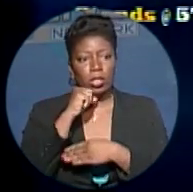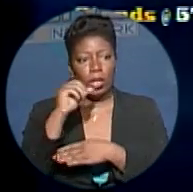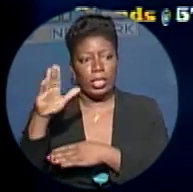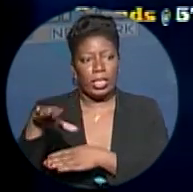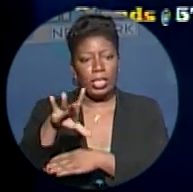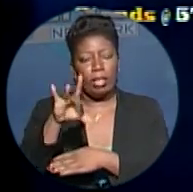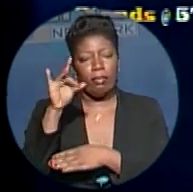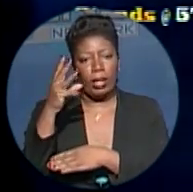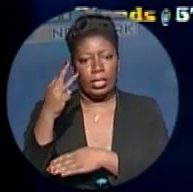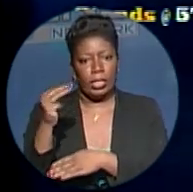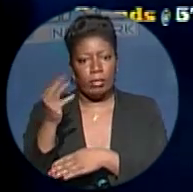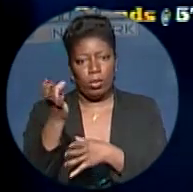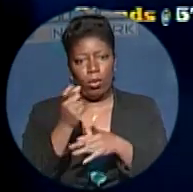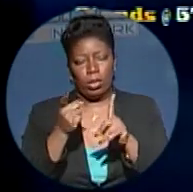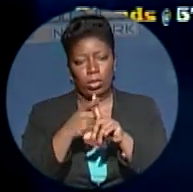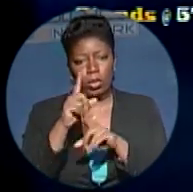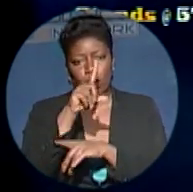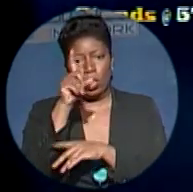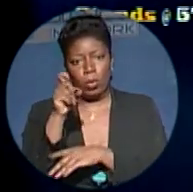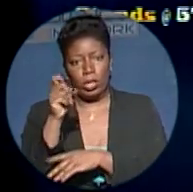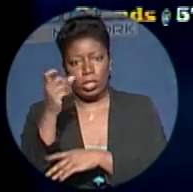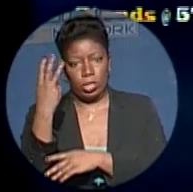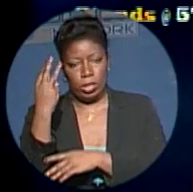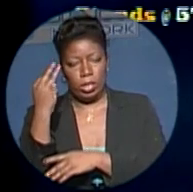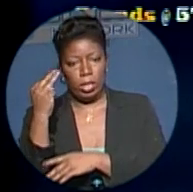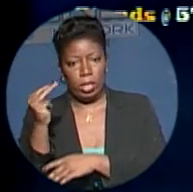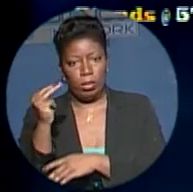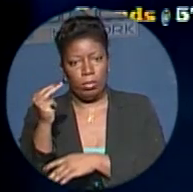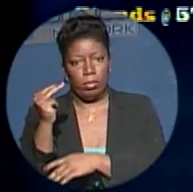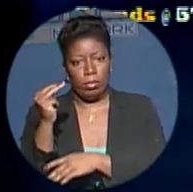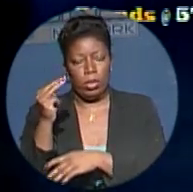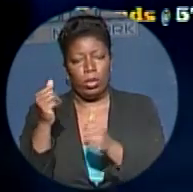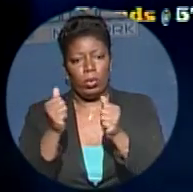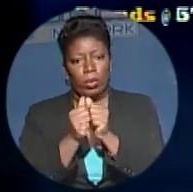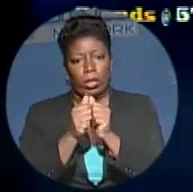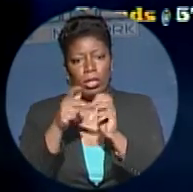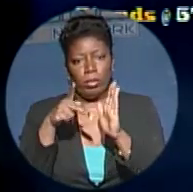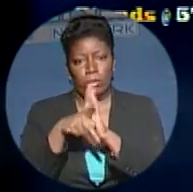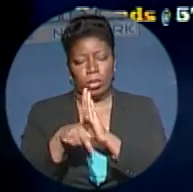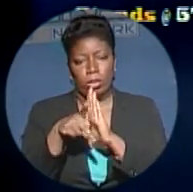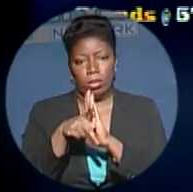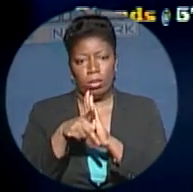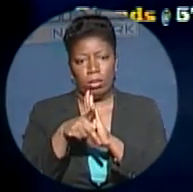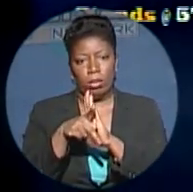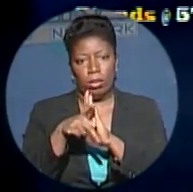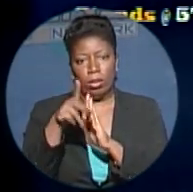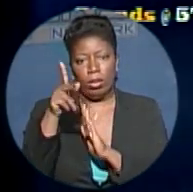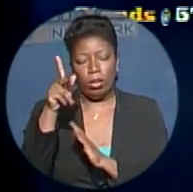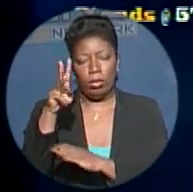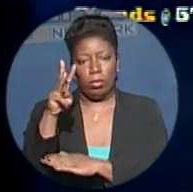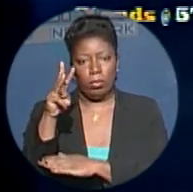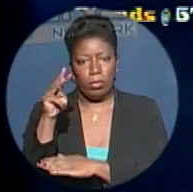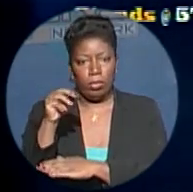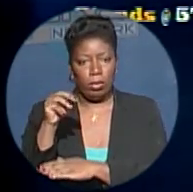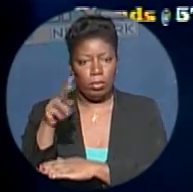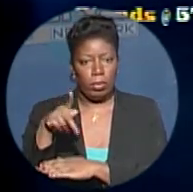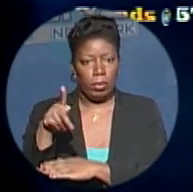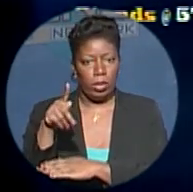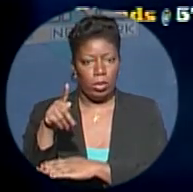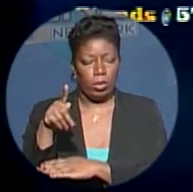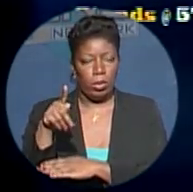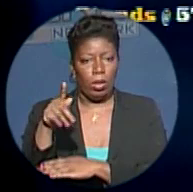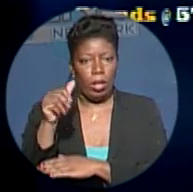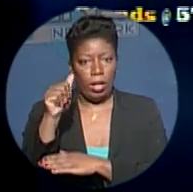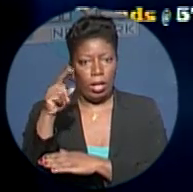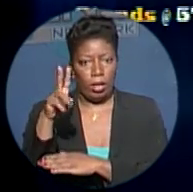him. Police want to question the First Street Coconut Grove resident in connection with the murder of Palmetto Avenue, on